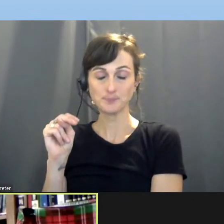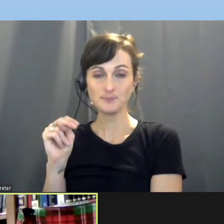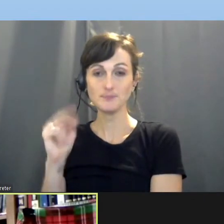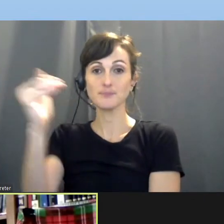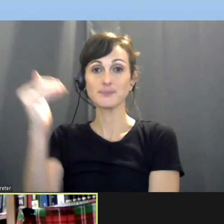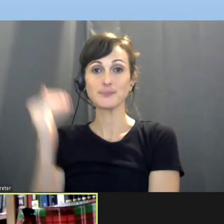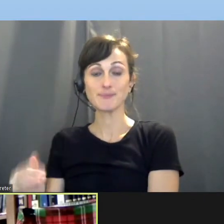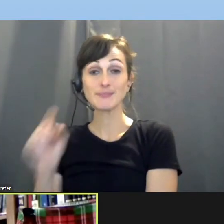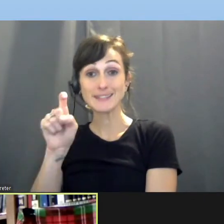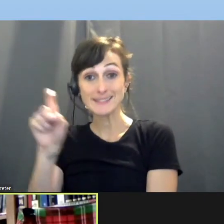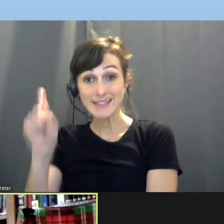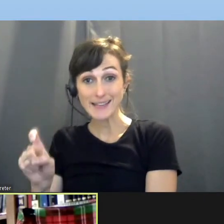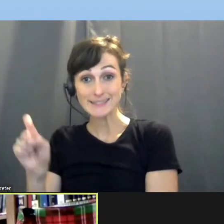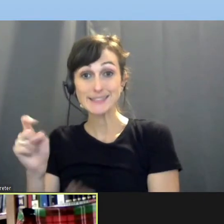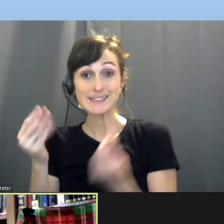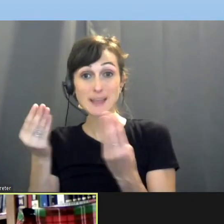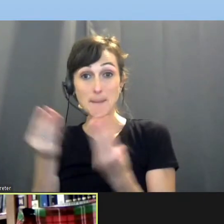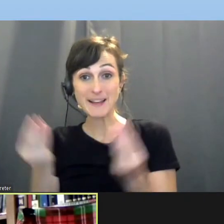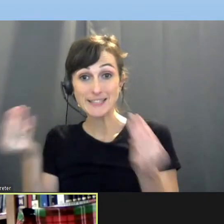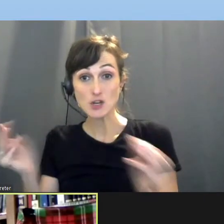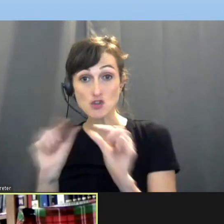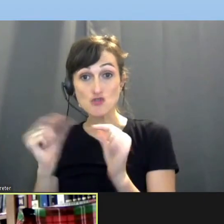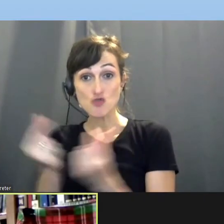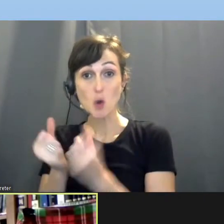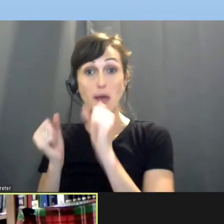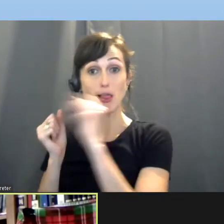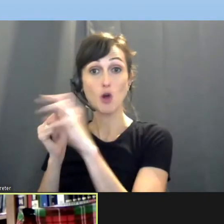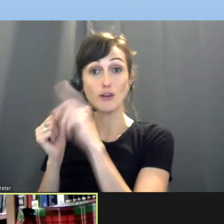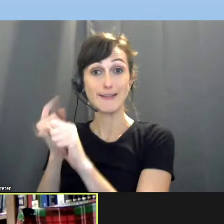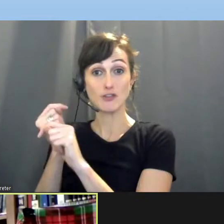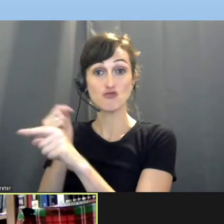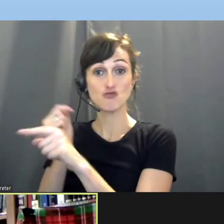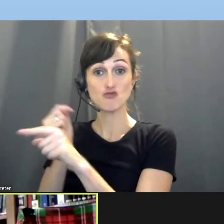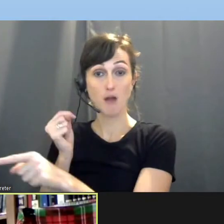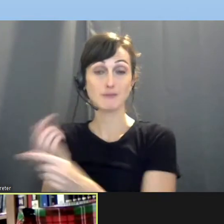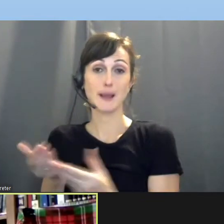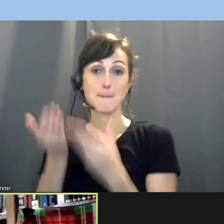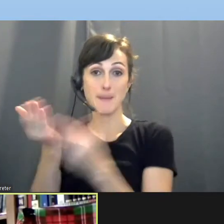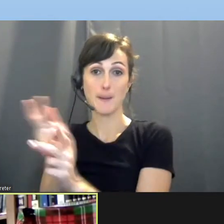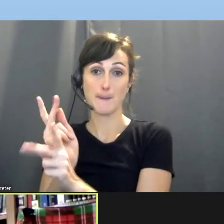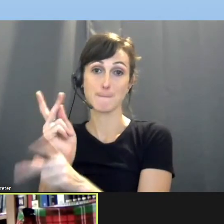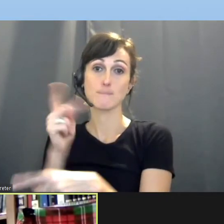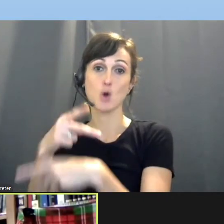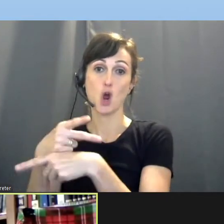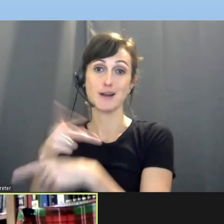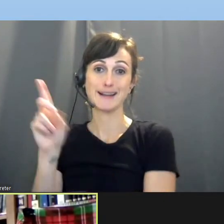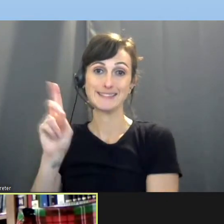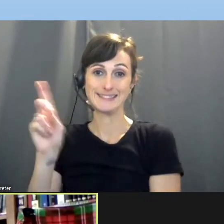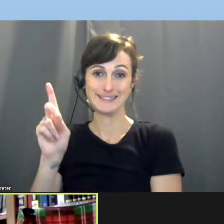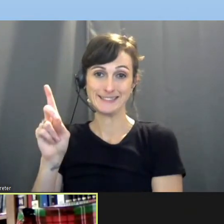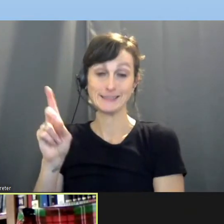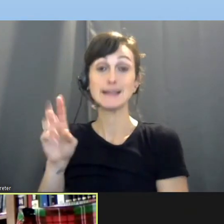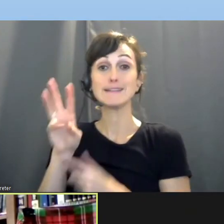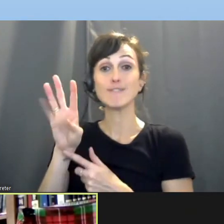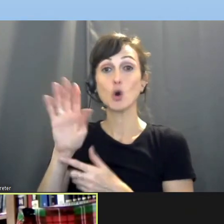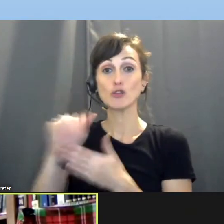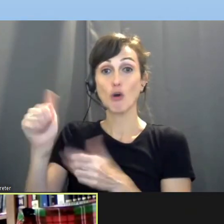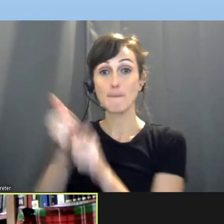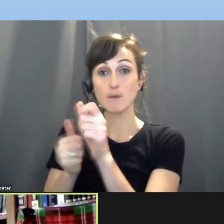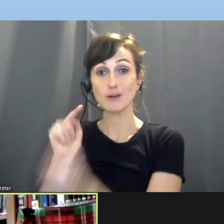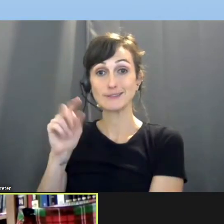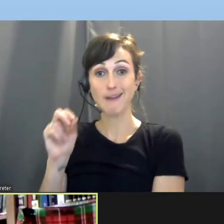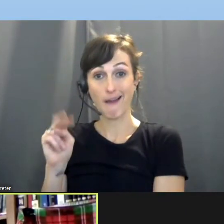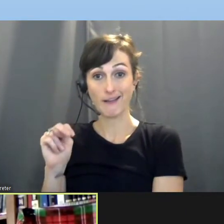Group loaded in McLennan County trucks. They bid on product D at $64 per ton, and